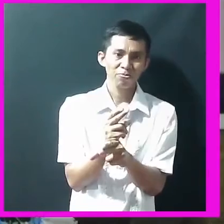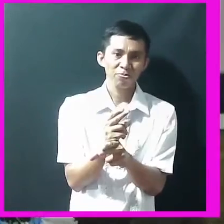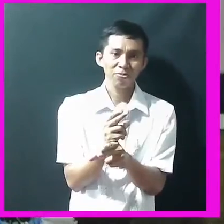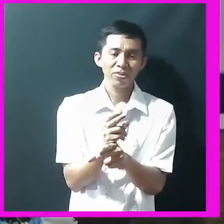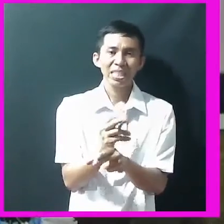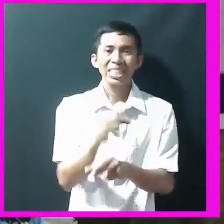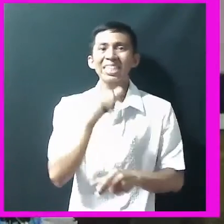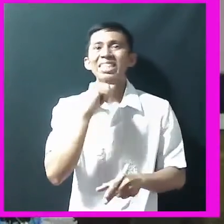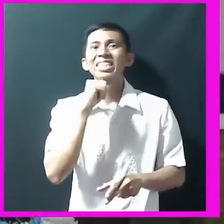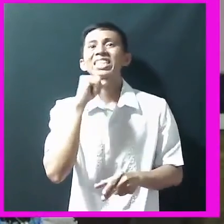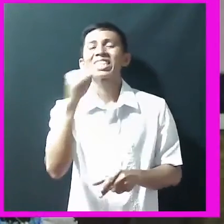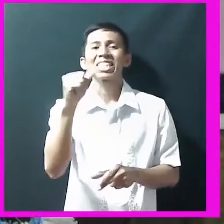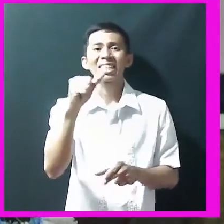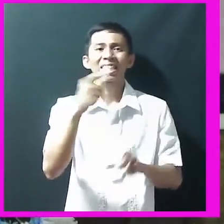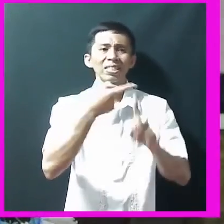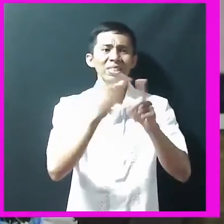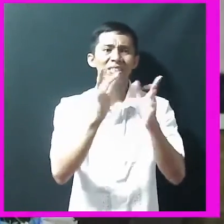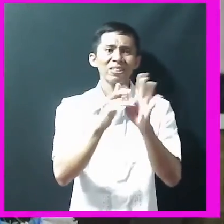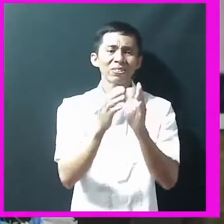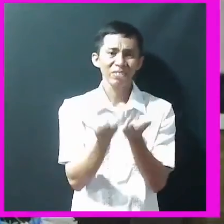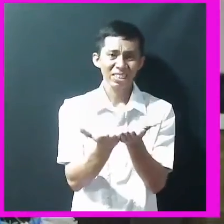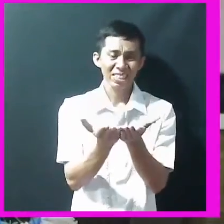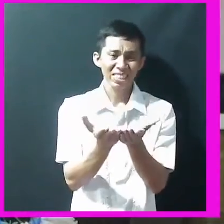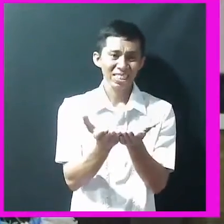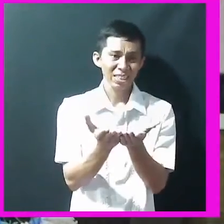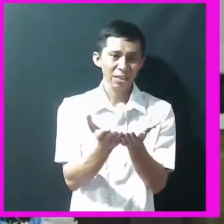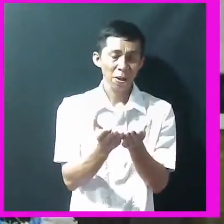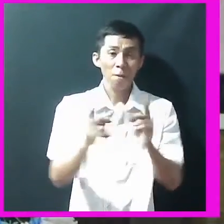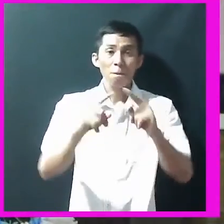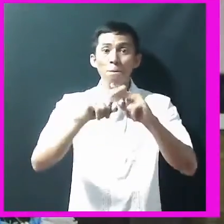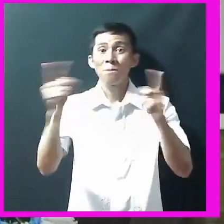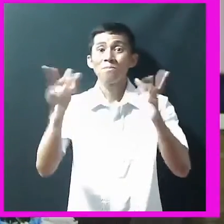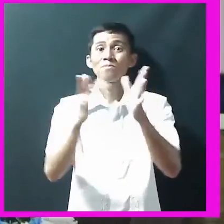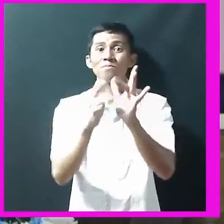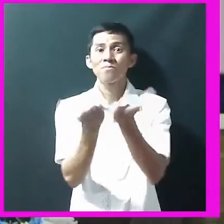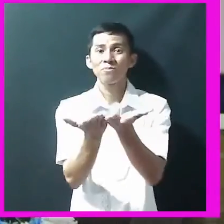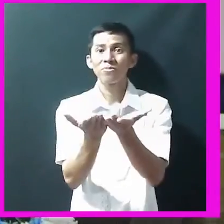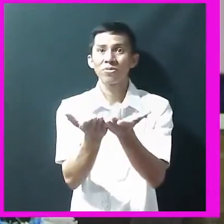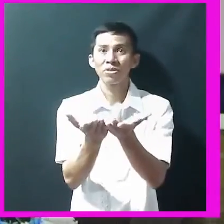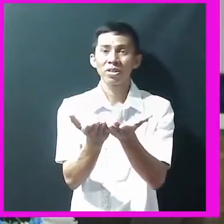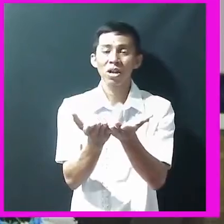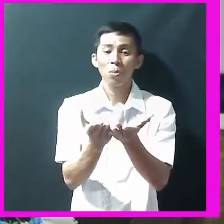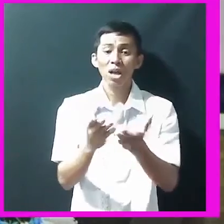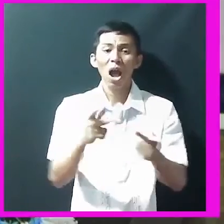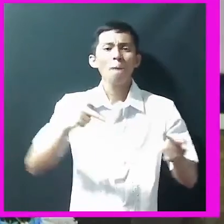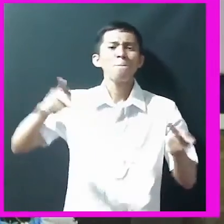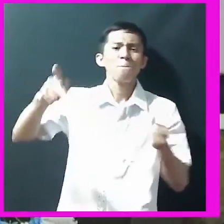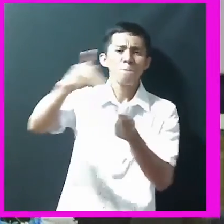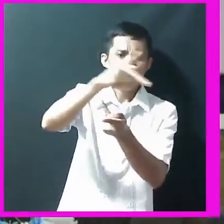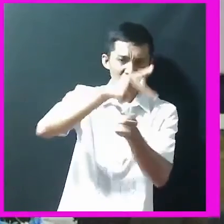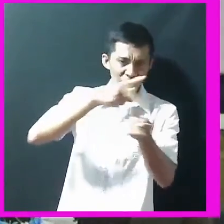It's not just the scripture is inspired, but the scriptures are perfect.